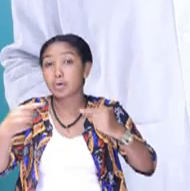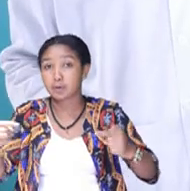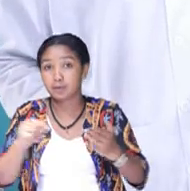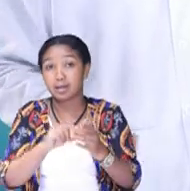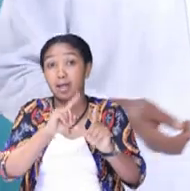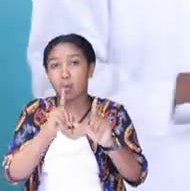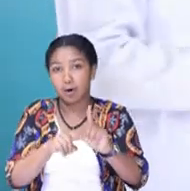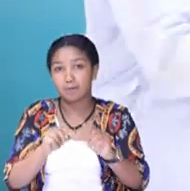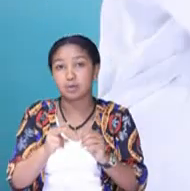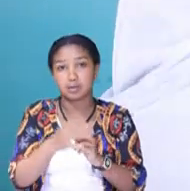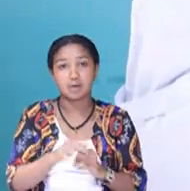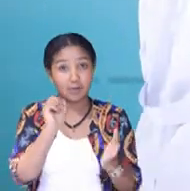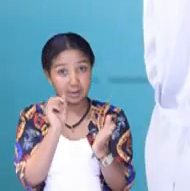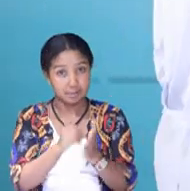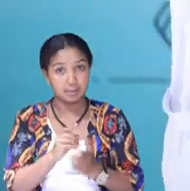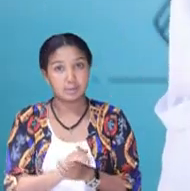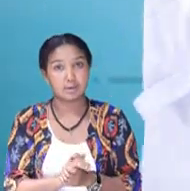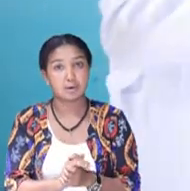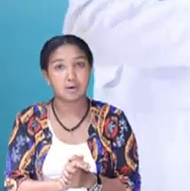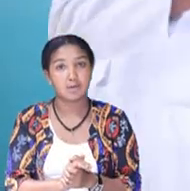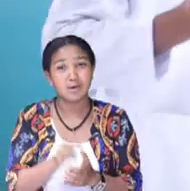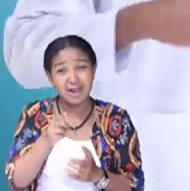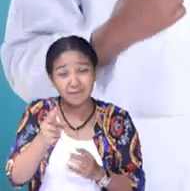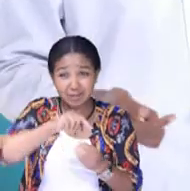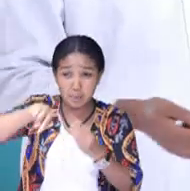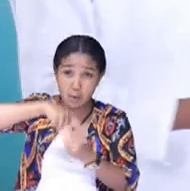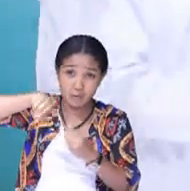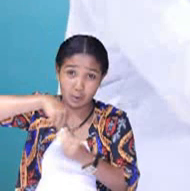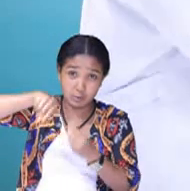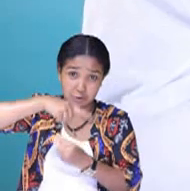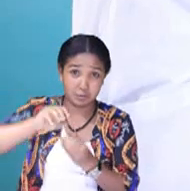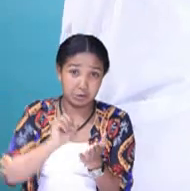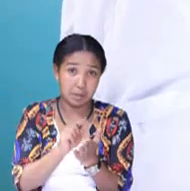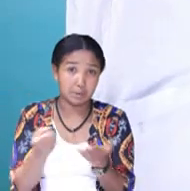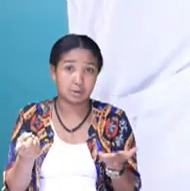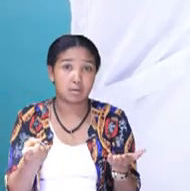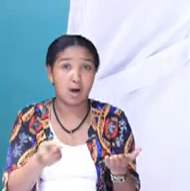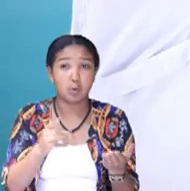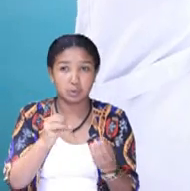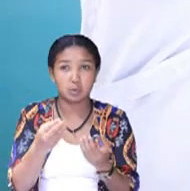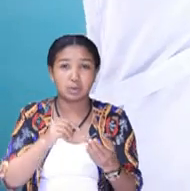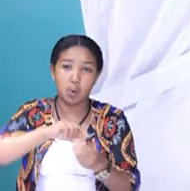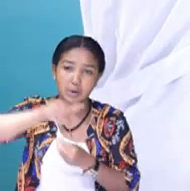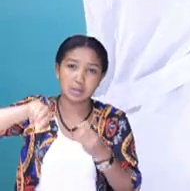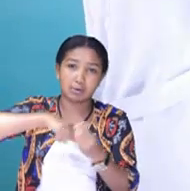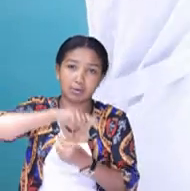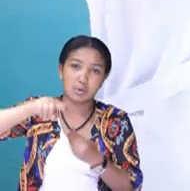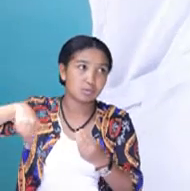to that of angular velocity. For example, for a faster moving object, for example, let's take an object which is